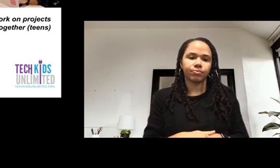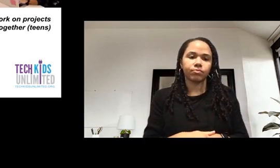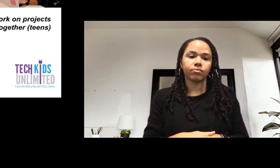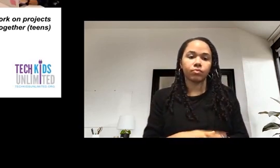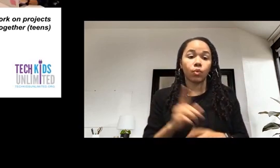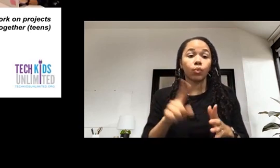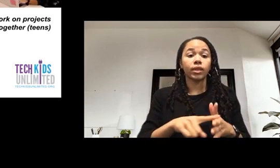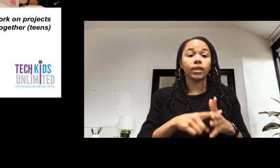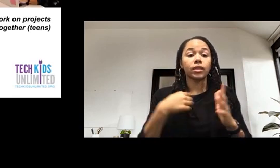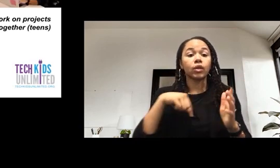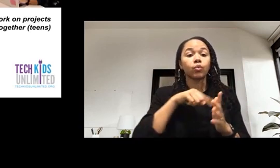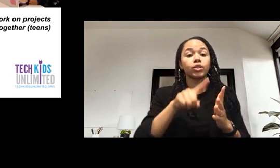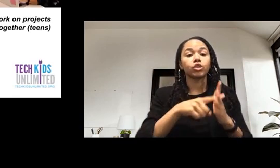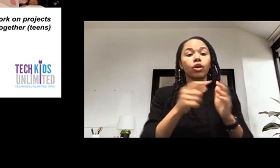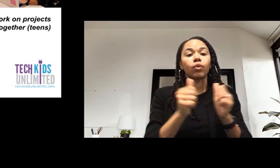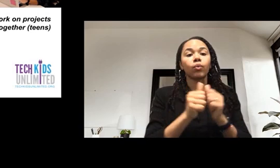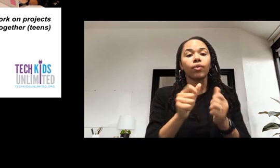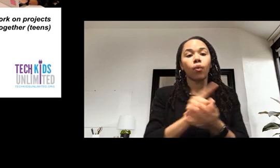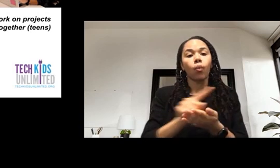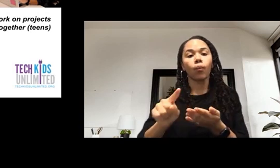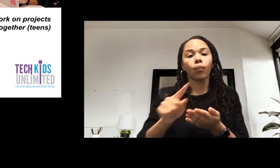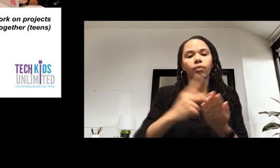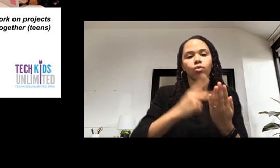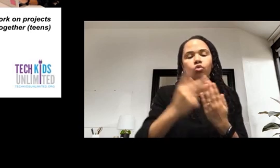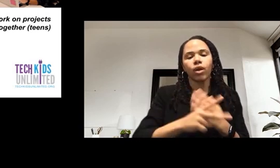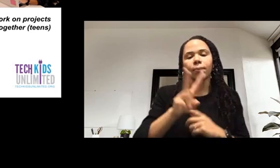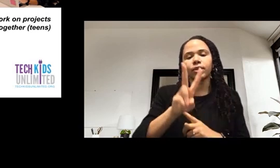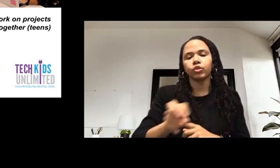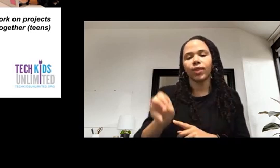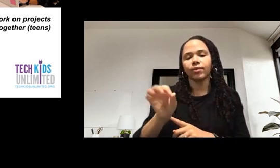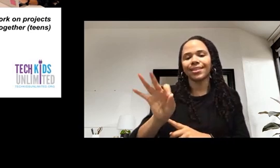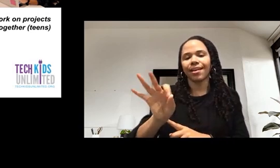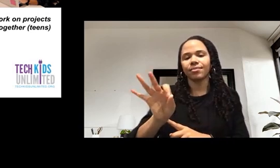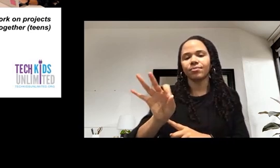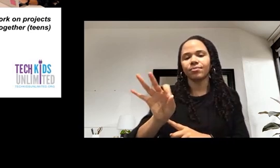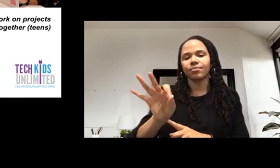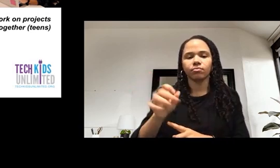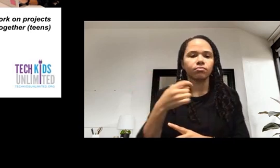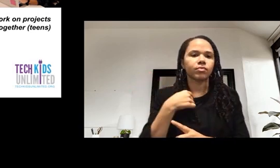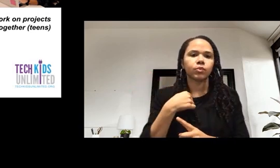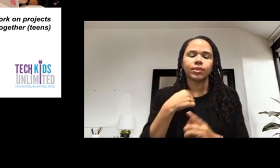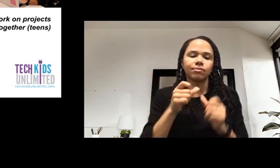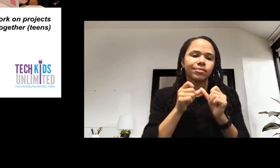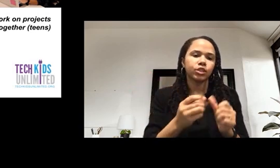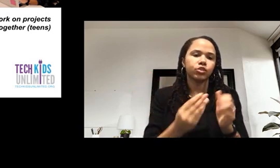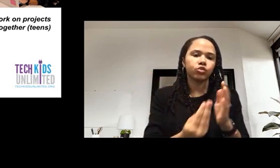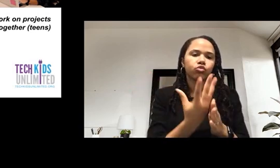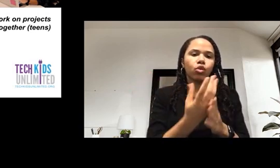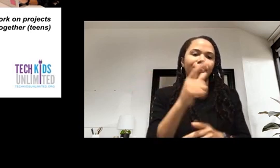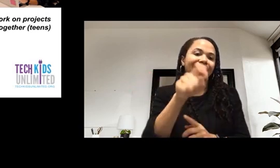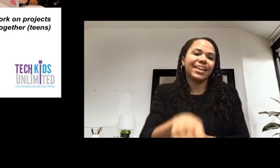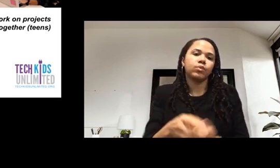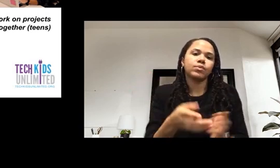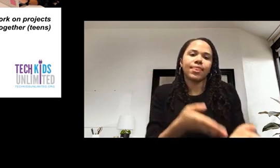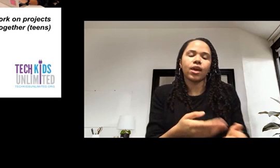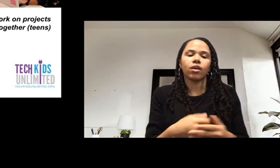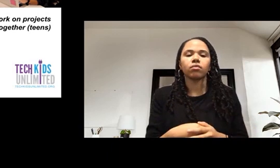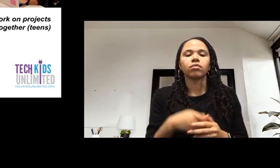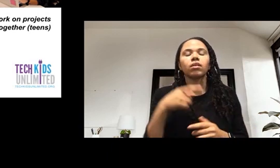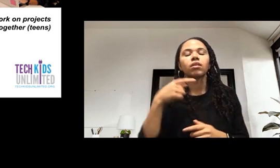in 2009, and we just kept growing because the need was there, and we became a non-for-profit